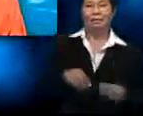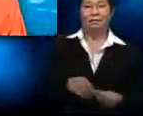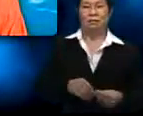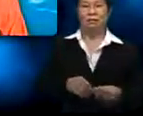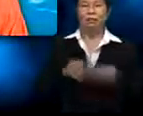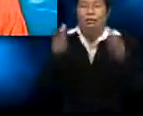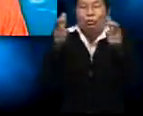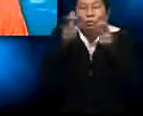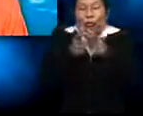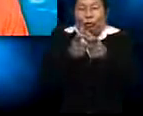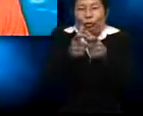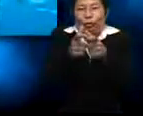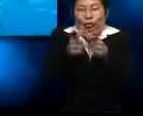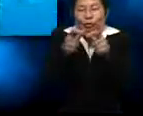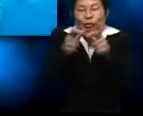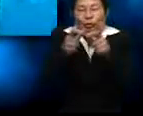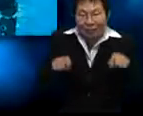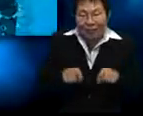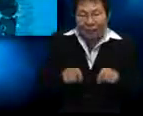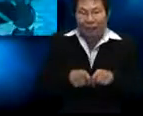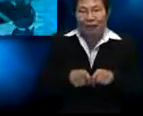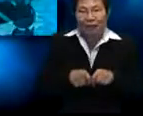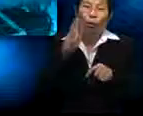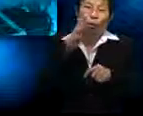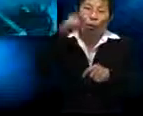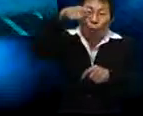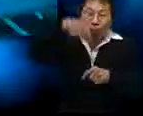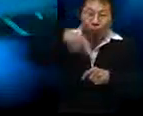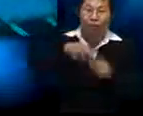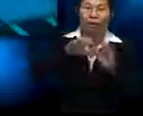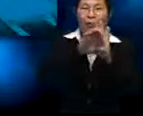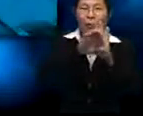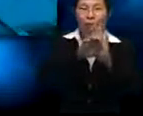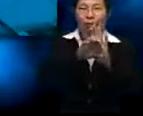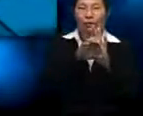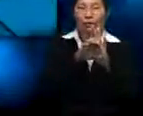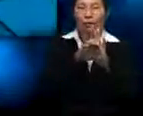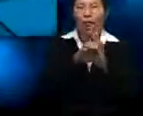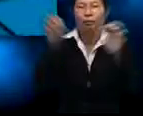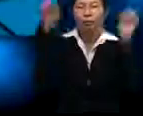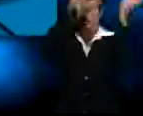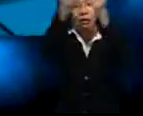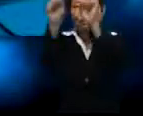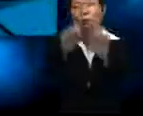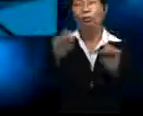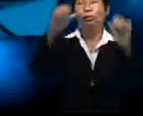to the smallest possible area. A drop of water, for example, tends to assume the shape of a